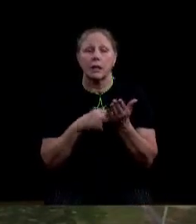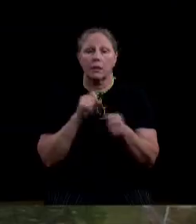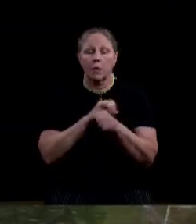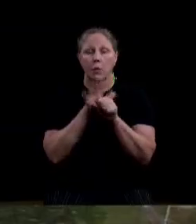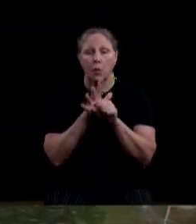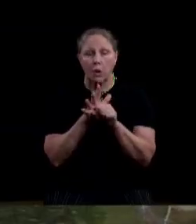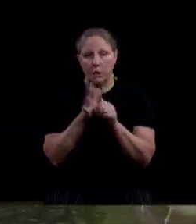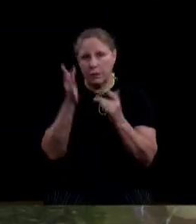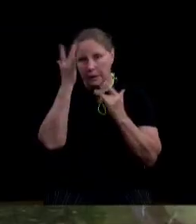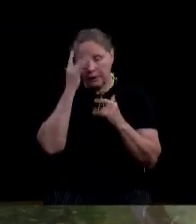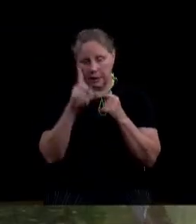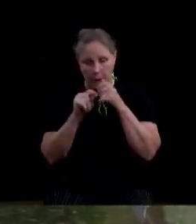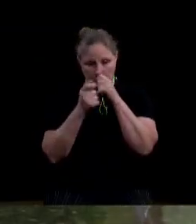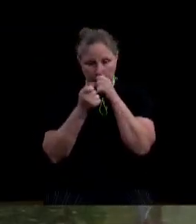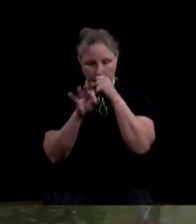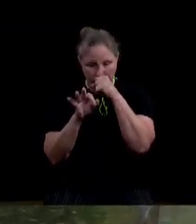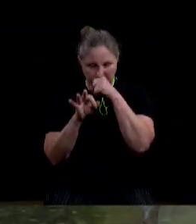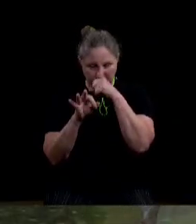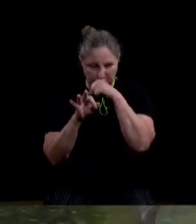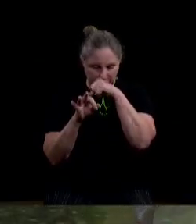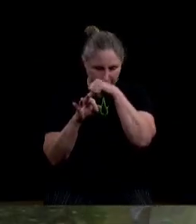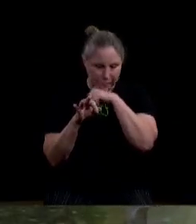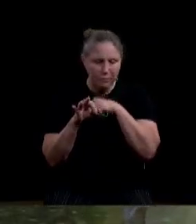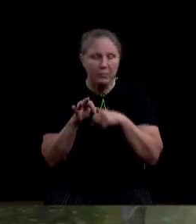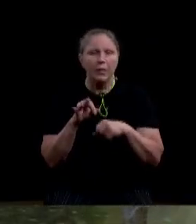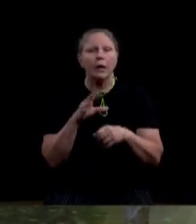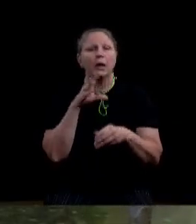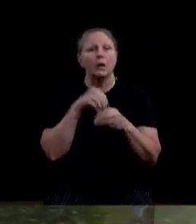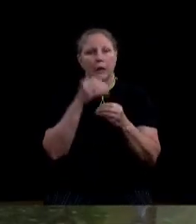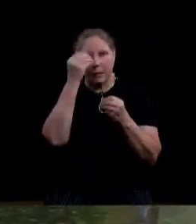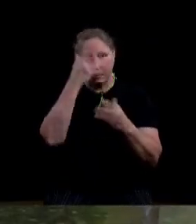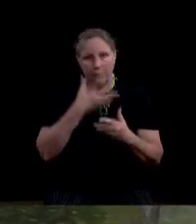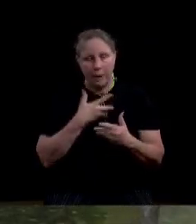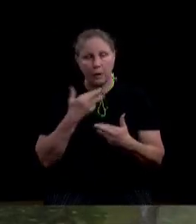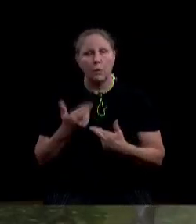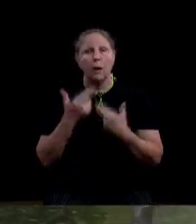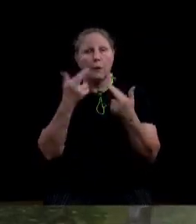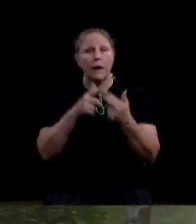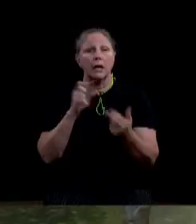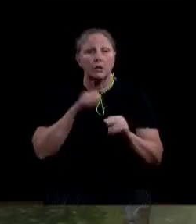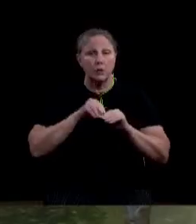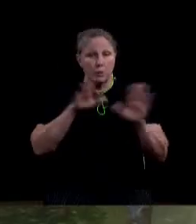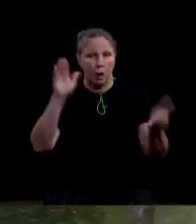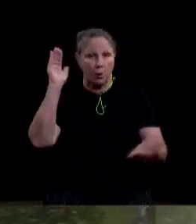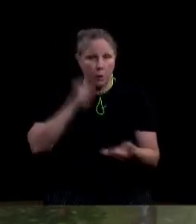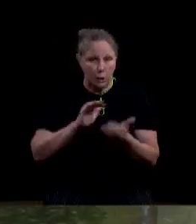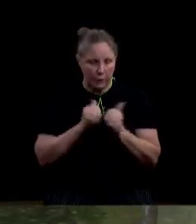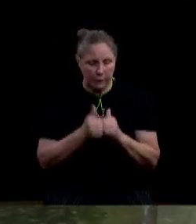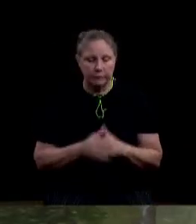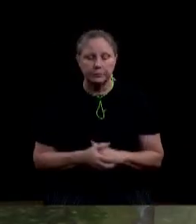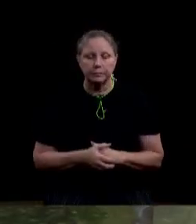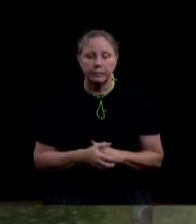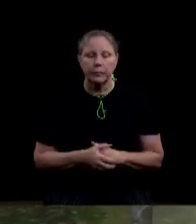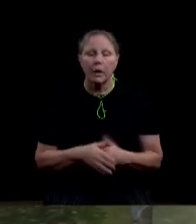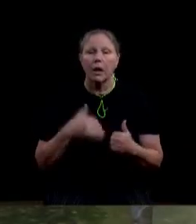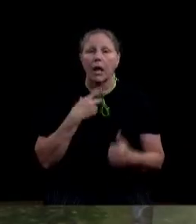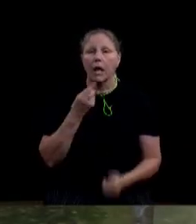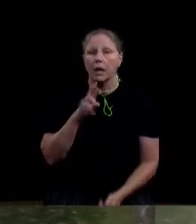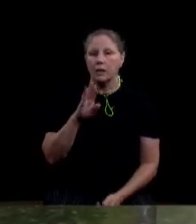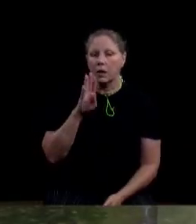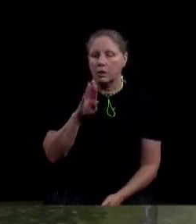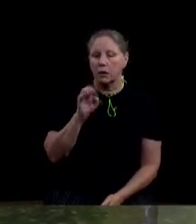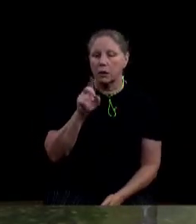update and recommending measures to reduce the spread. We have Dr. Brenda Gray, our Waco McLennan